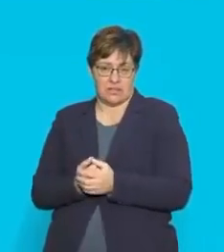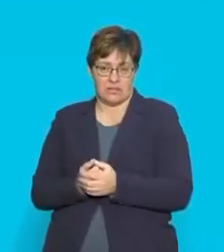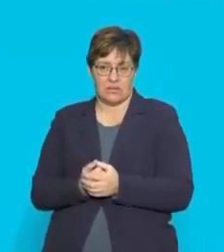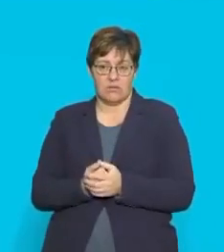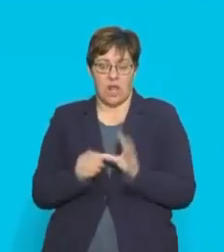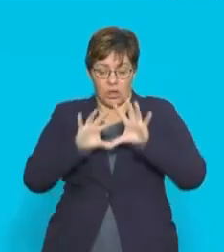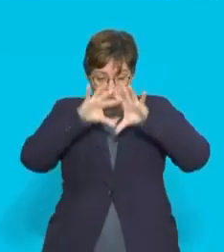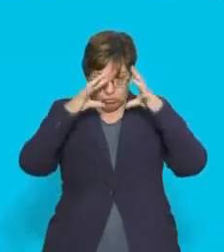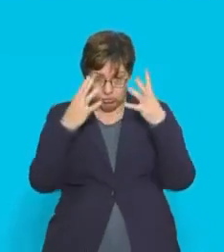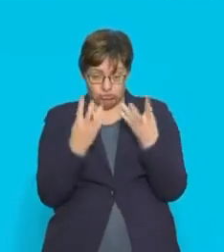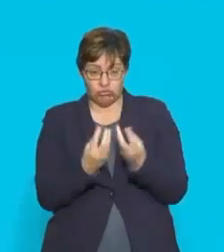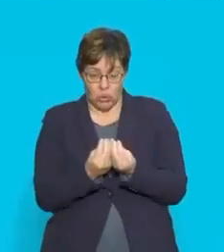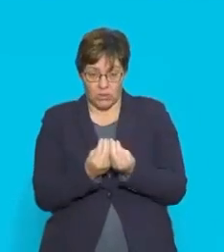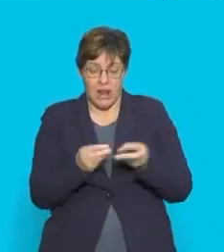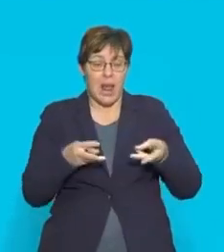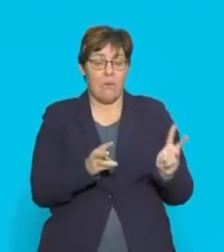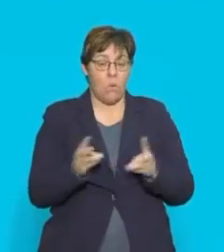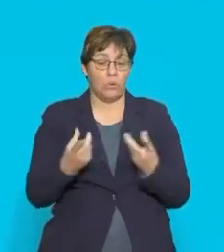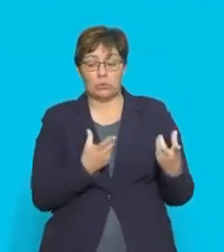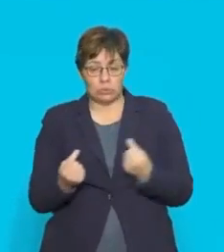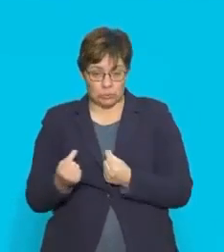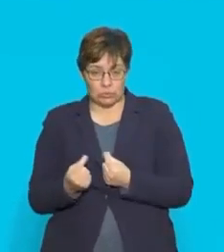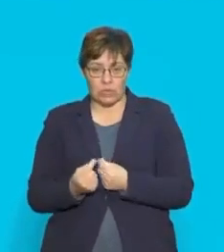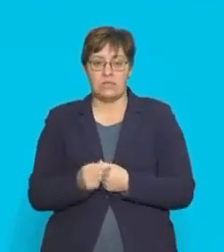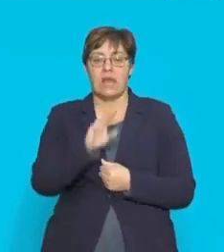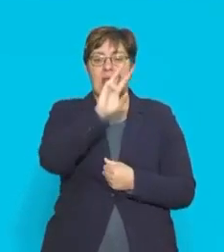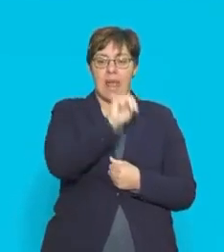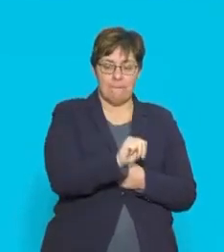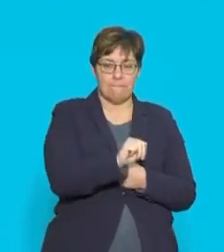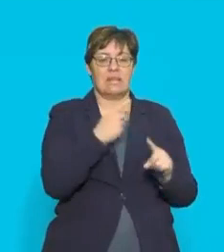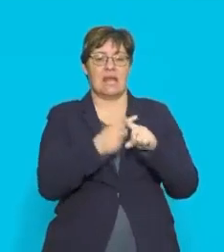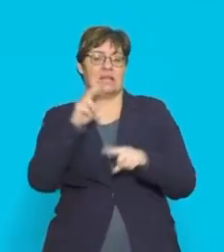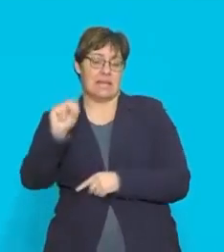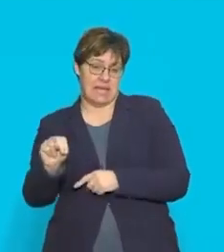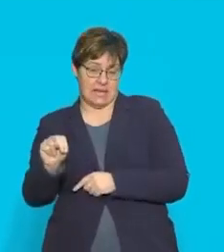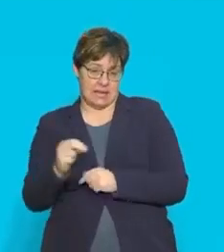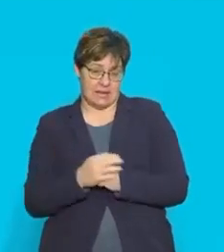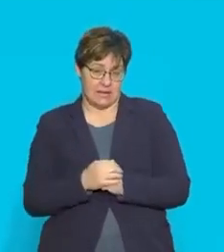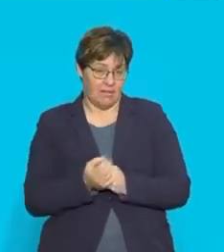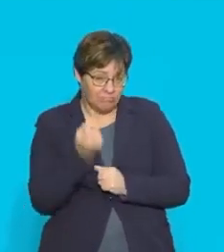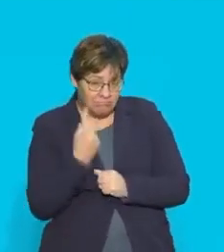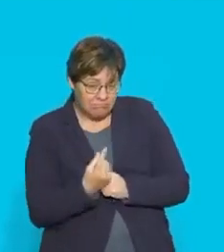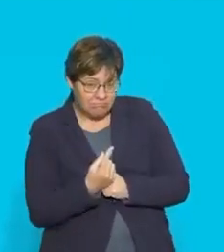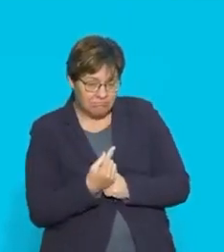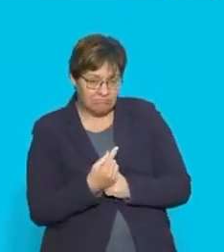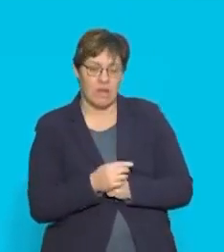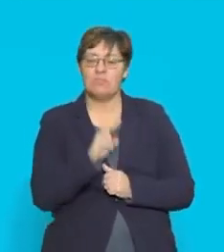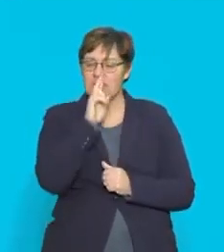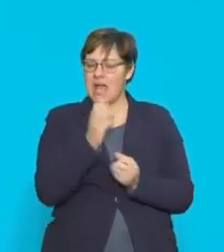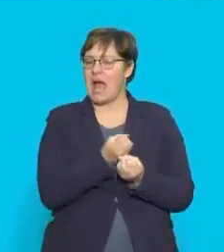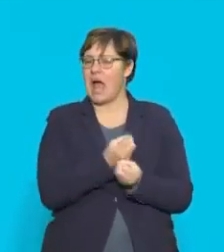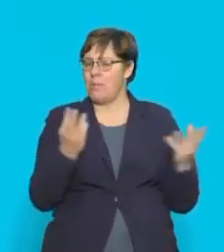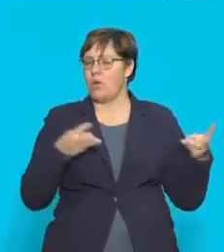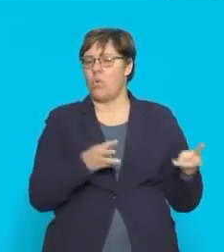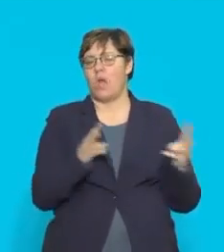total ways of doing that will be m times n. Are we together? So we're going to look at how many ways can we park